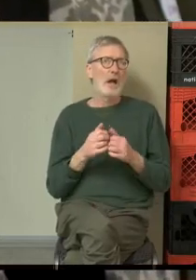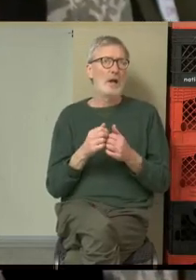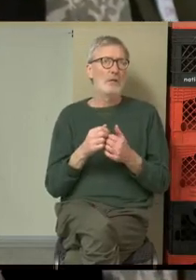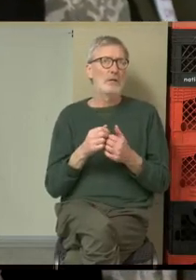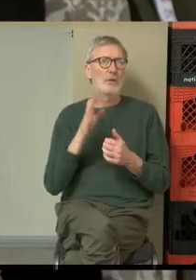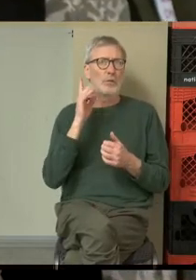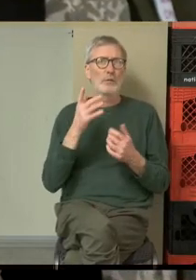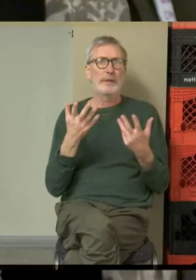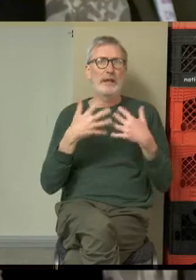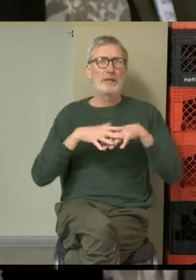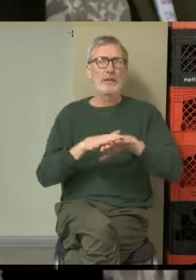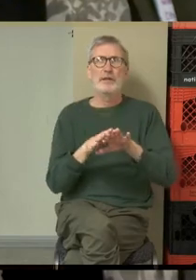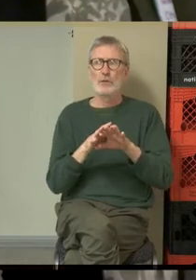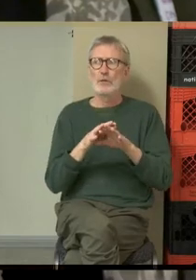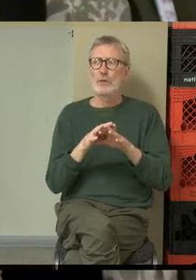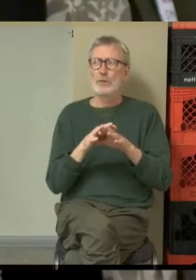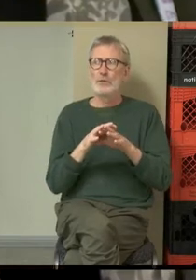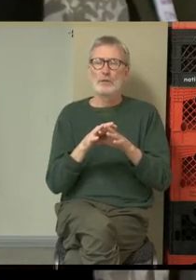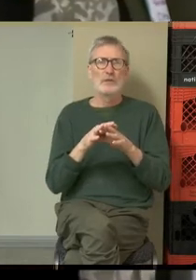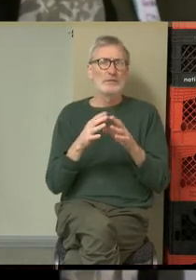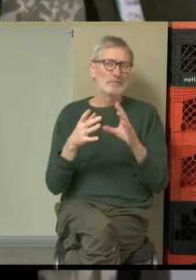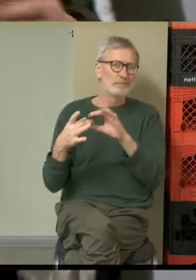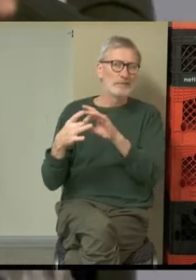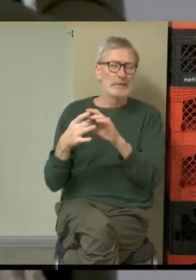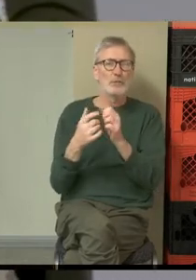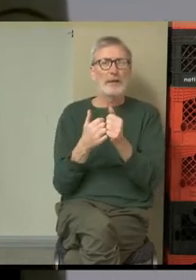be integrated with access to the pool.